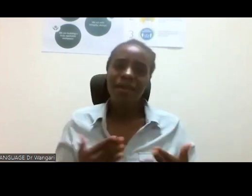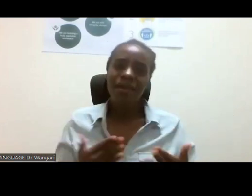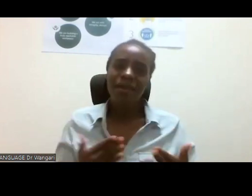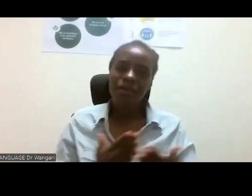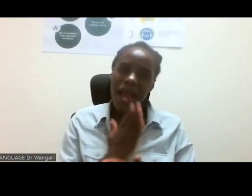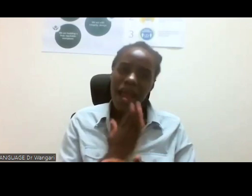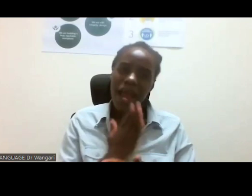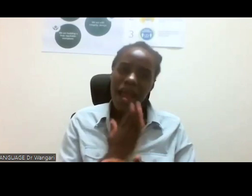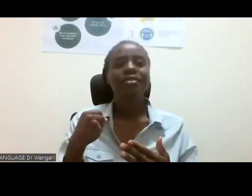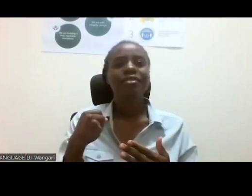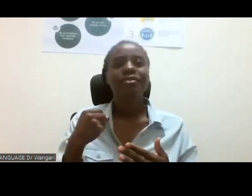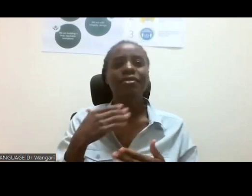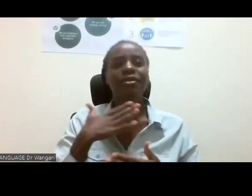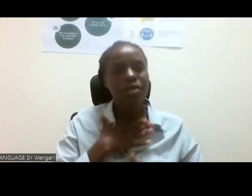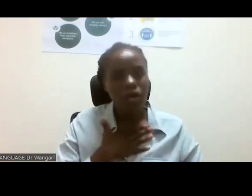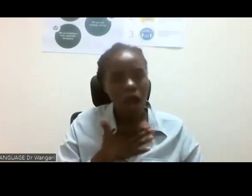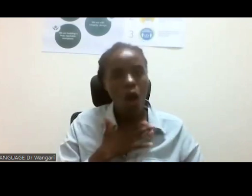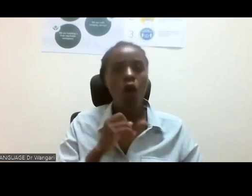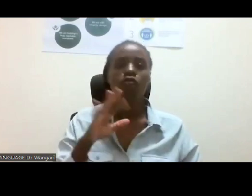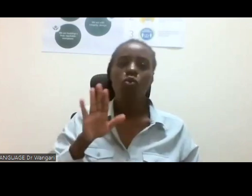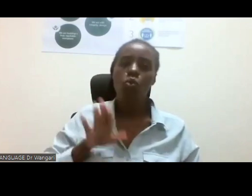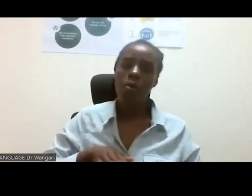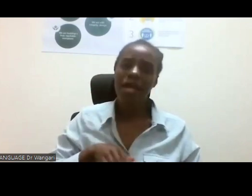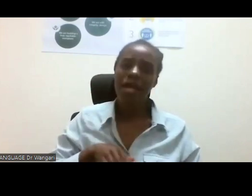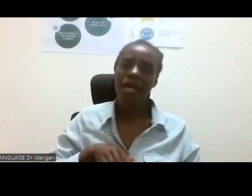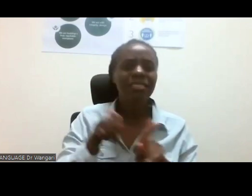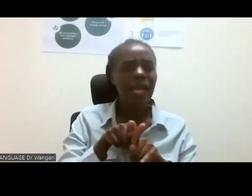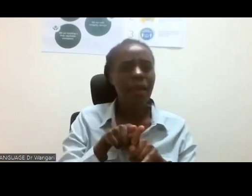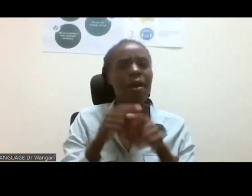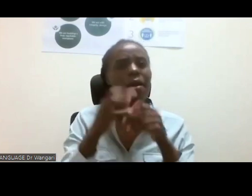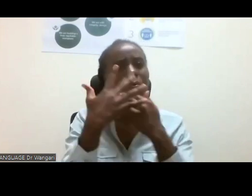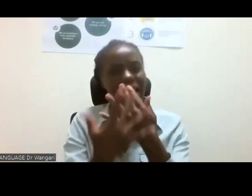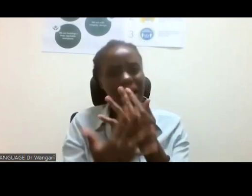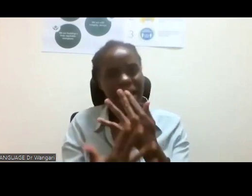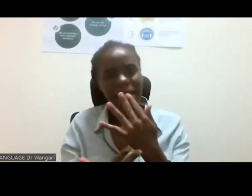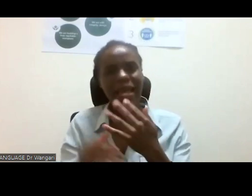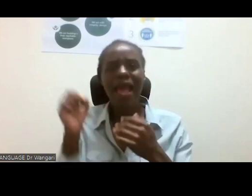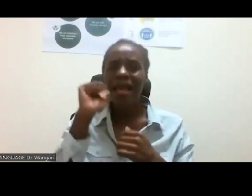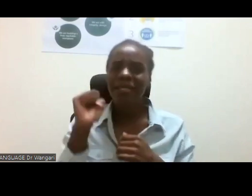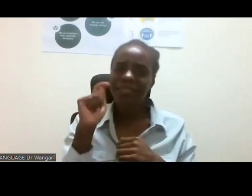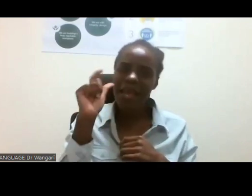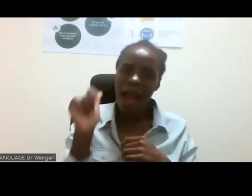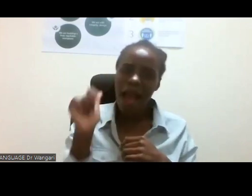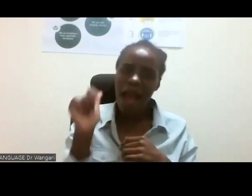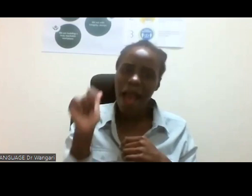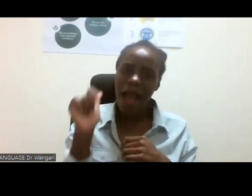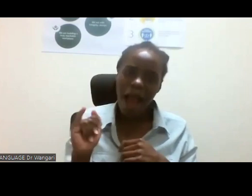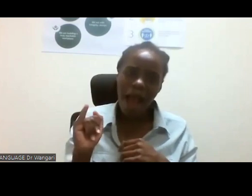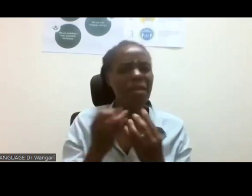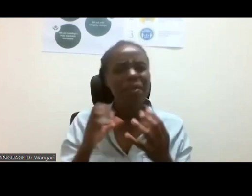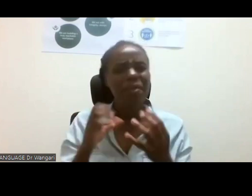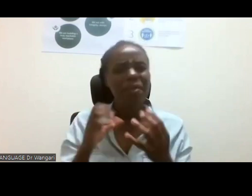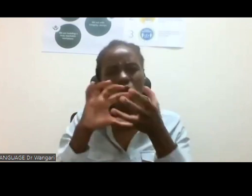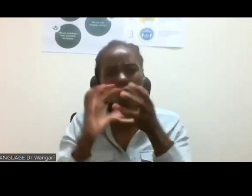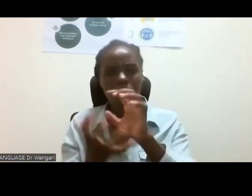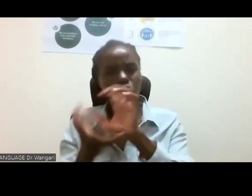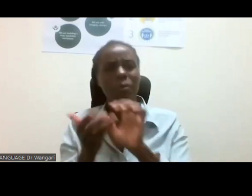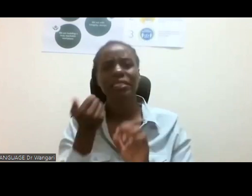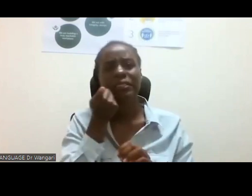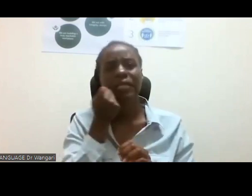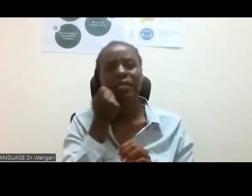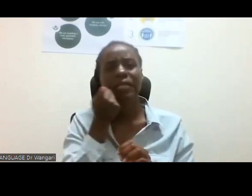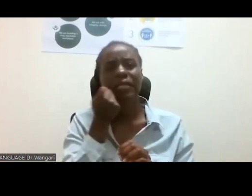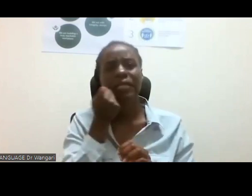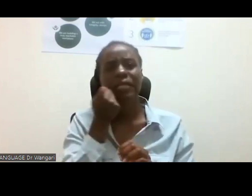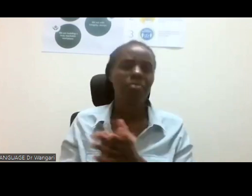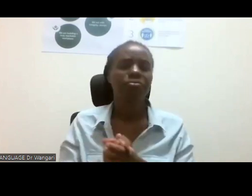has serious health consequences such as bleeding, infection, infertility, obstetric complications, and all the rest. Just to